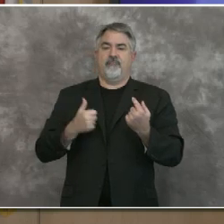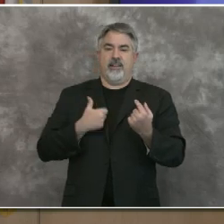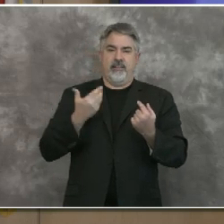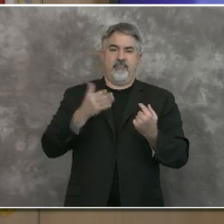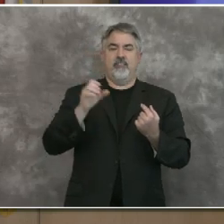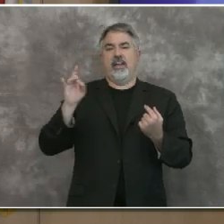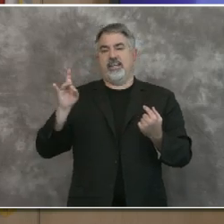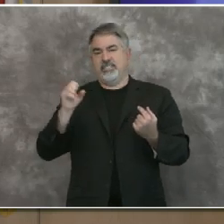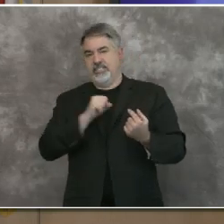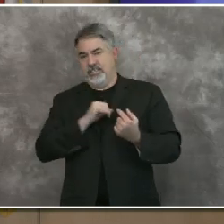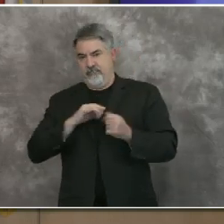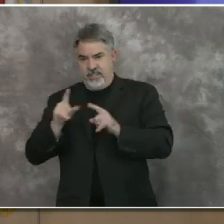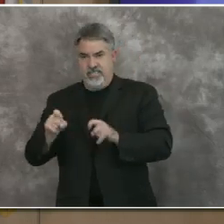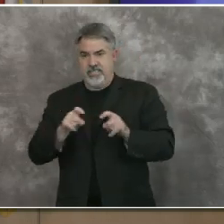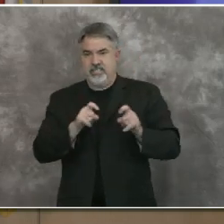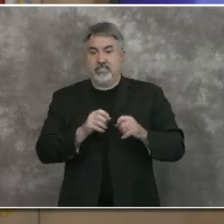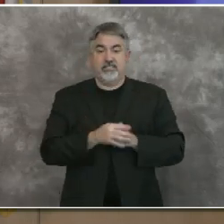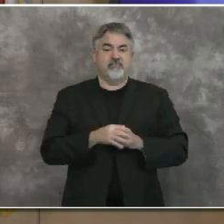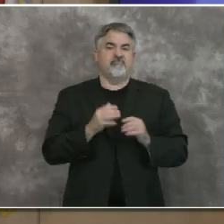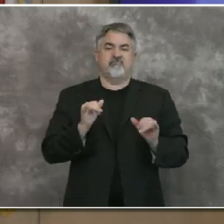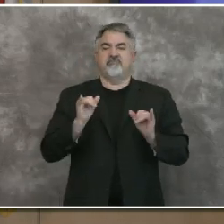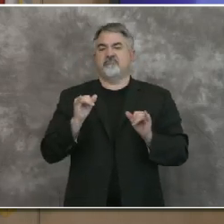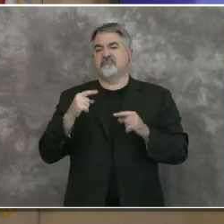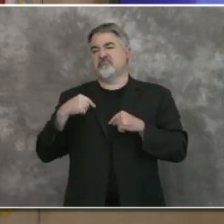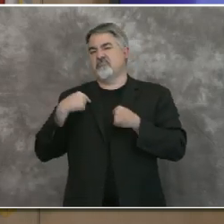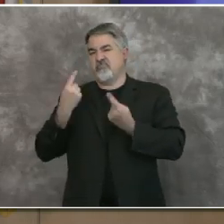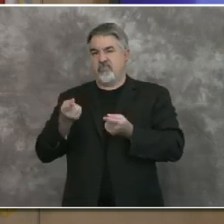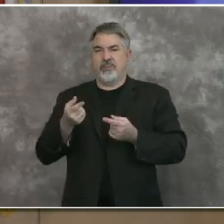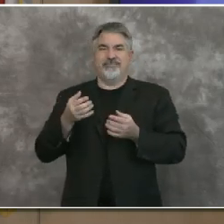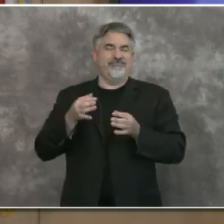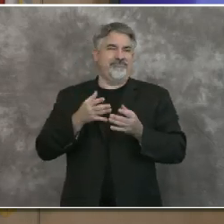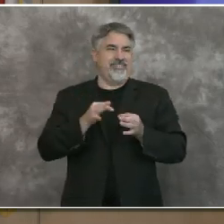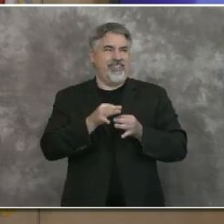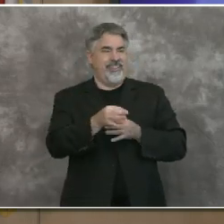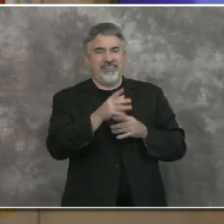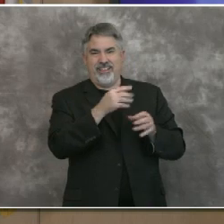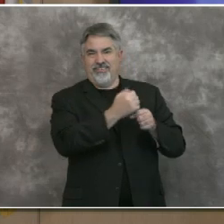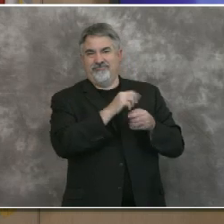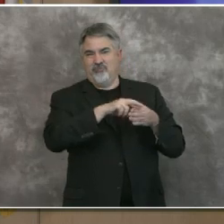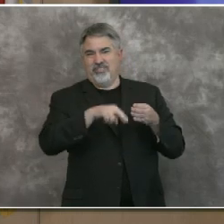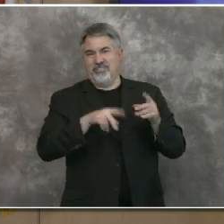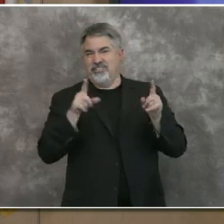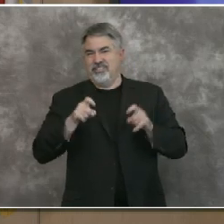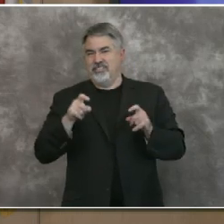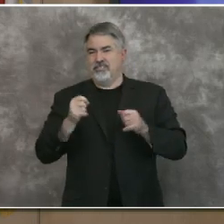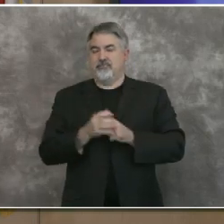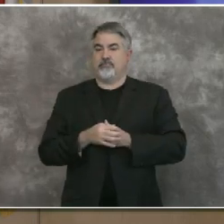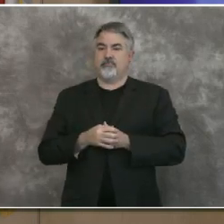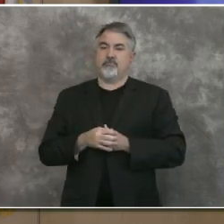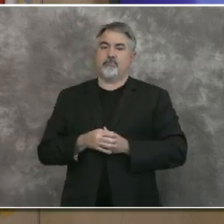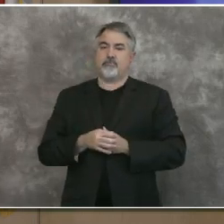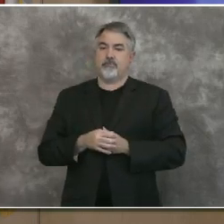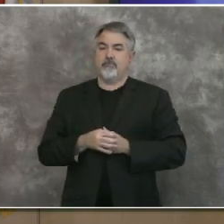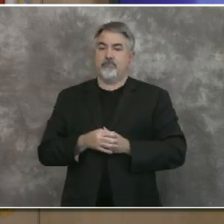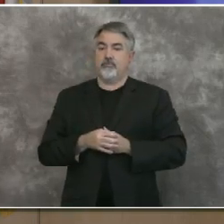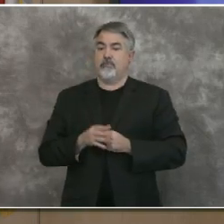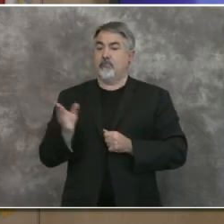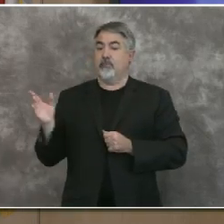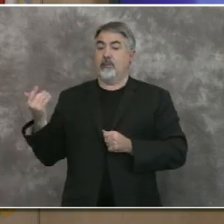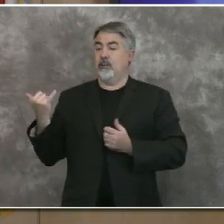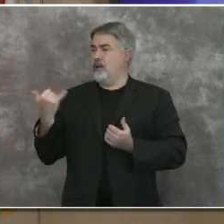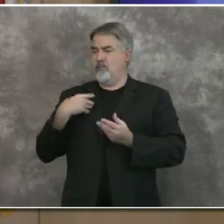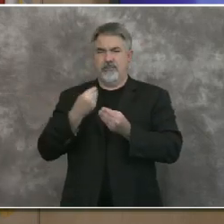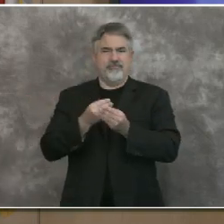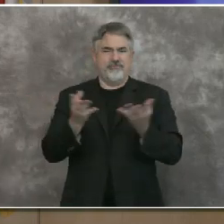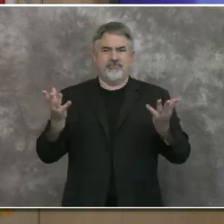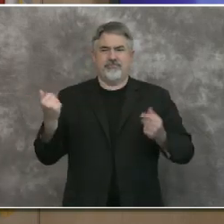change in the results, a little bit of lag in getting the results, but we will share those with you as we get them back. I also wanted to share, you may have